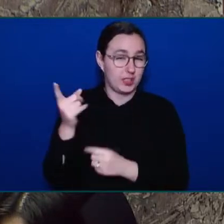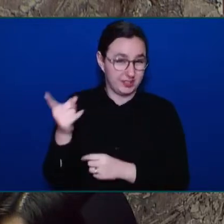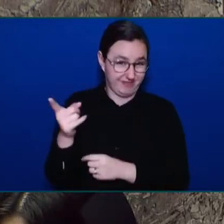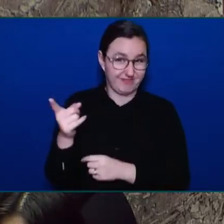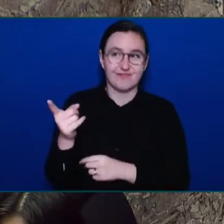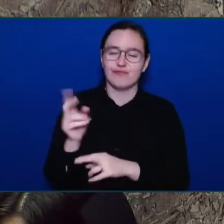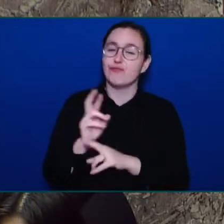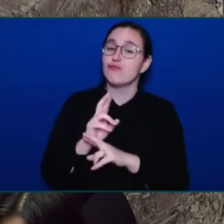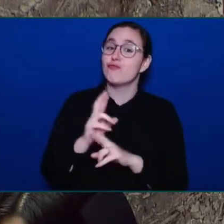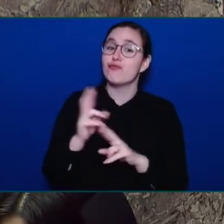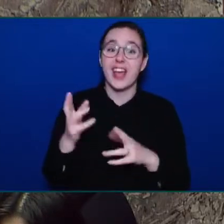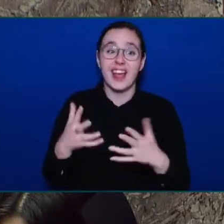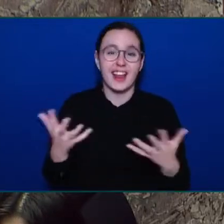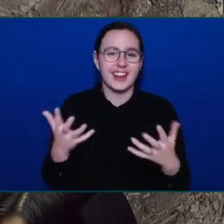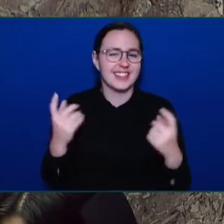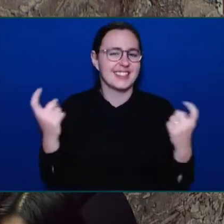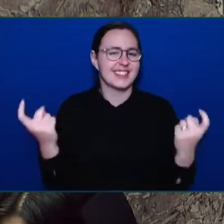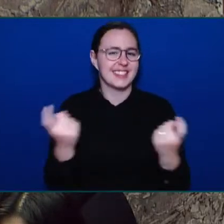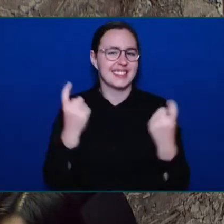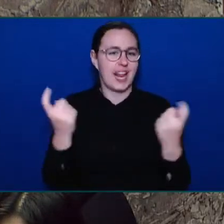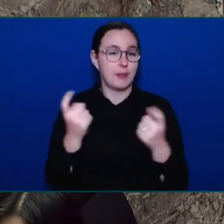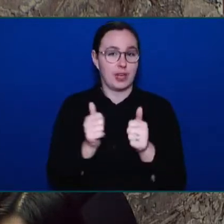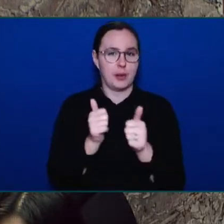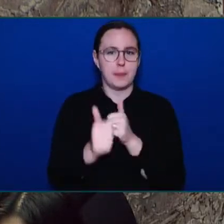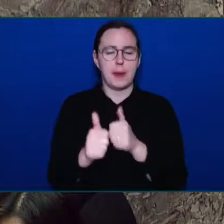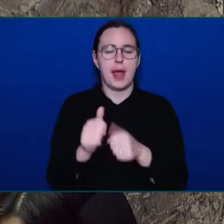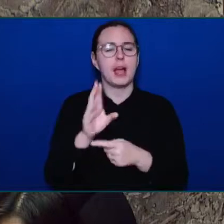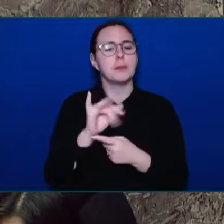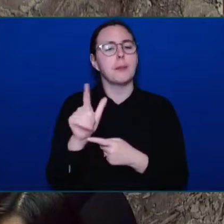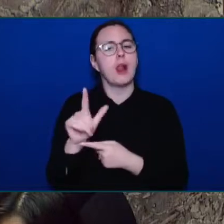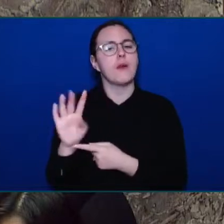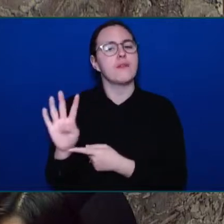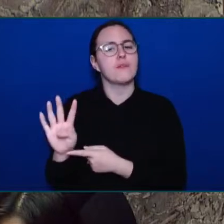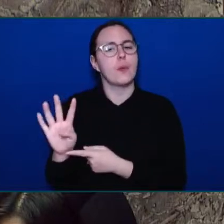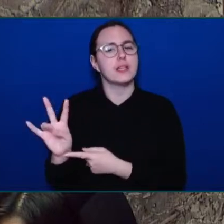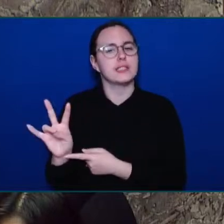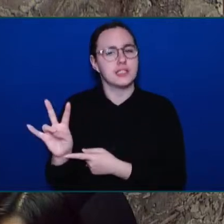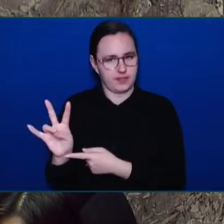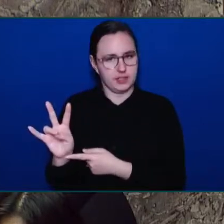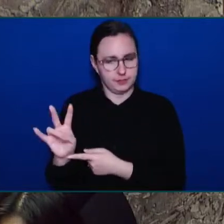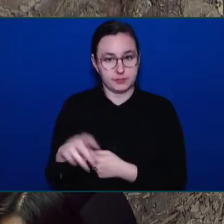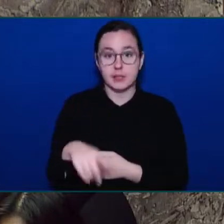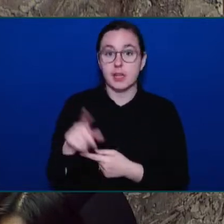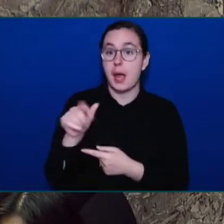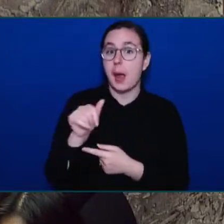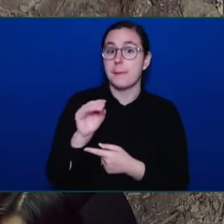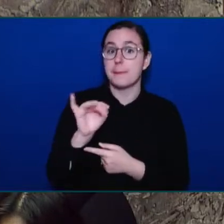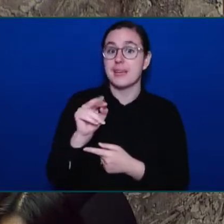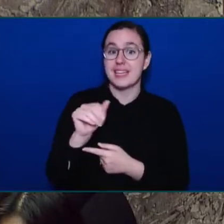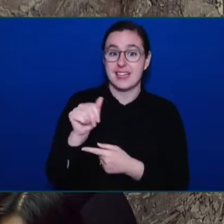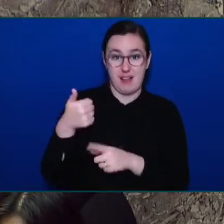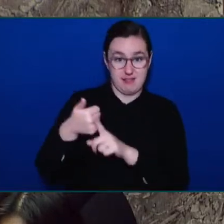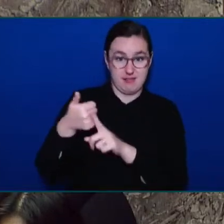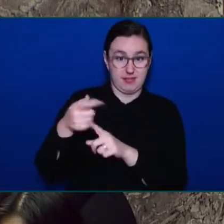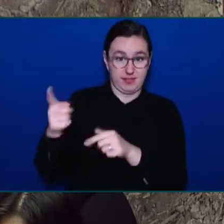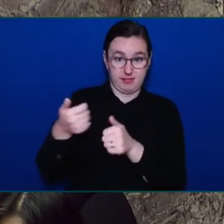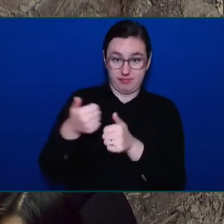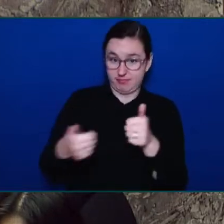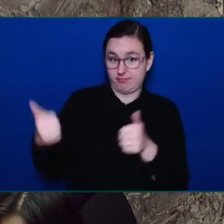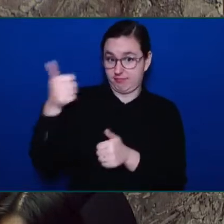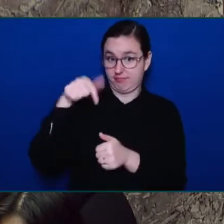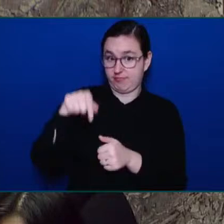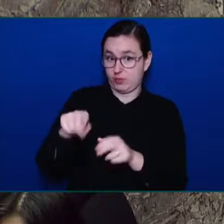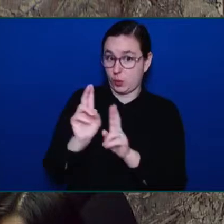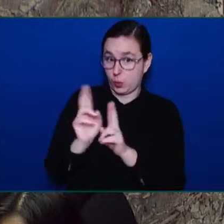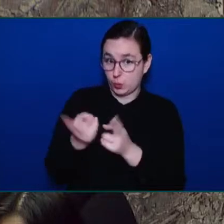the Secretary Business Manager of the Hospital Employees Union, also Kaylee Frampton, Ronnie Nicolasera, Mike Old, and Maura